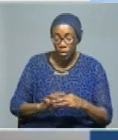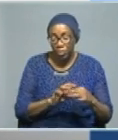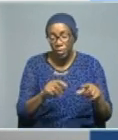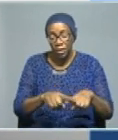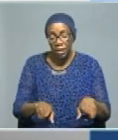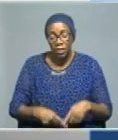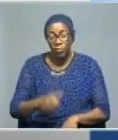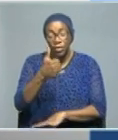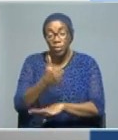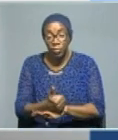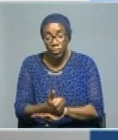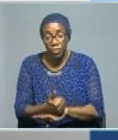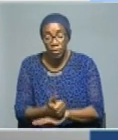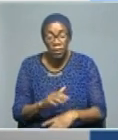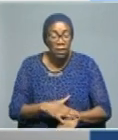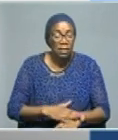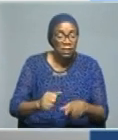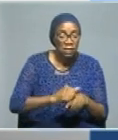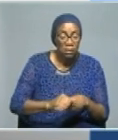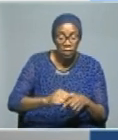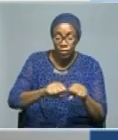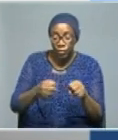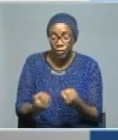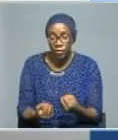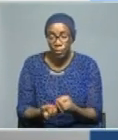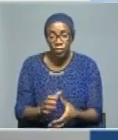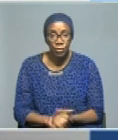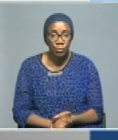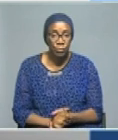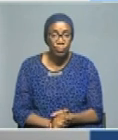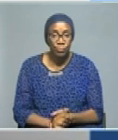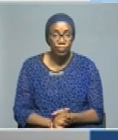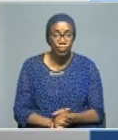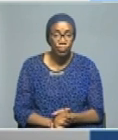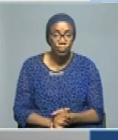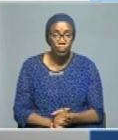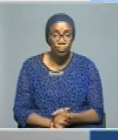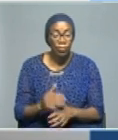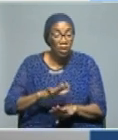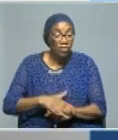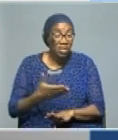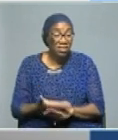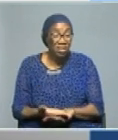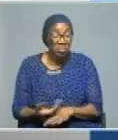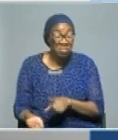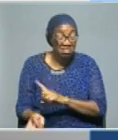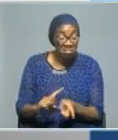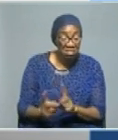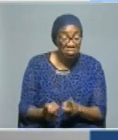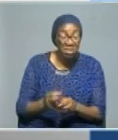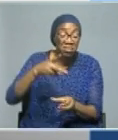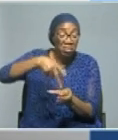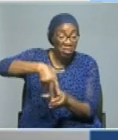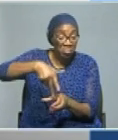with training institutions here locally. To talk, for example, our competitors that are competing at this competition